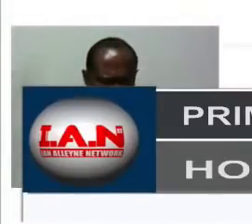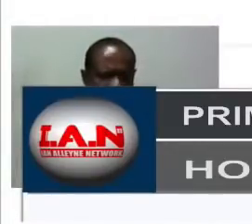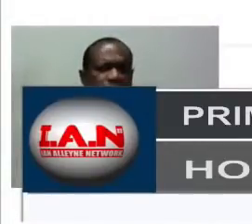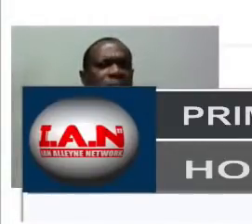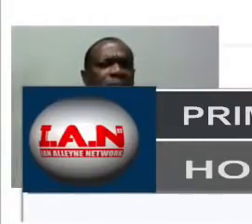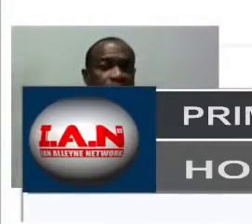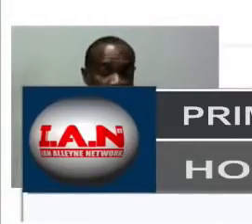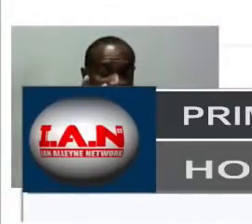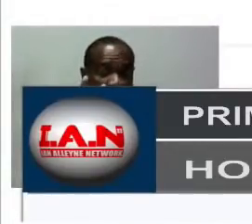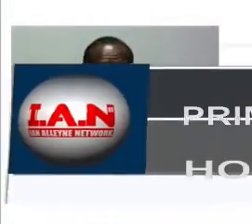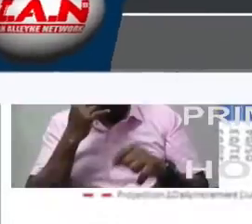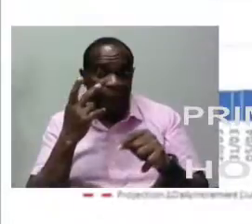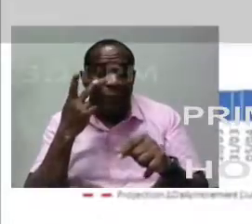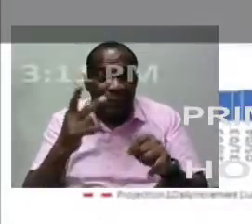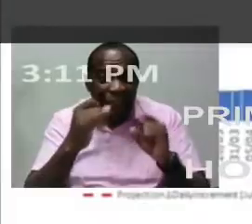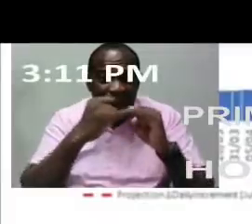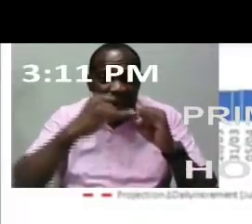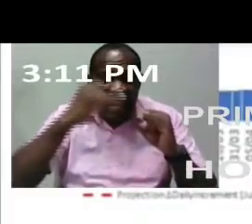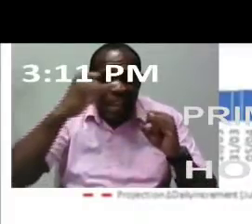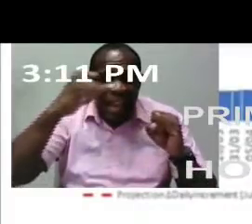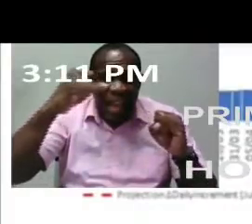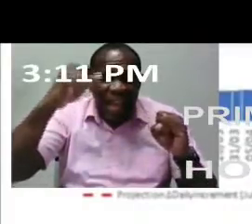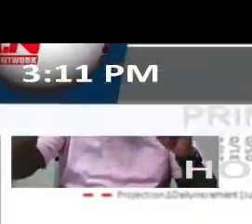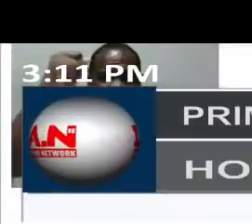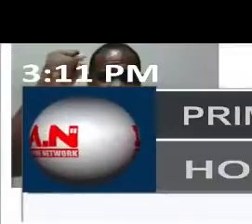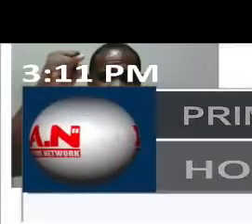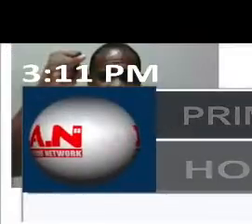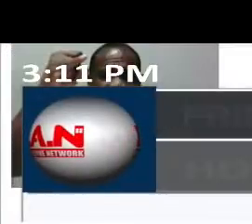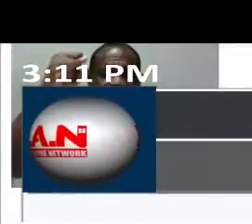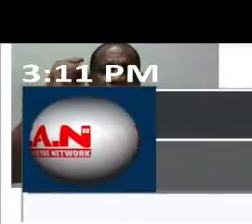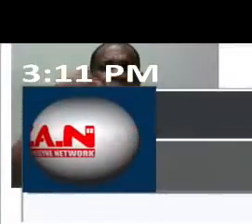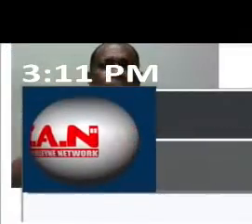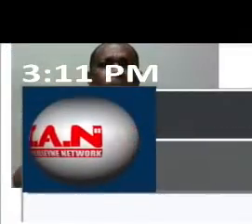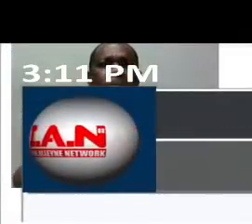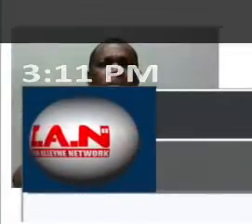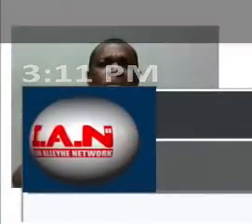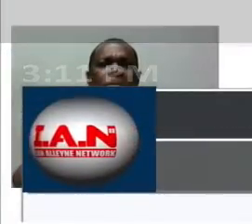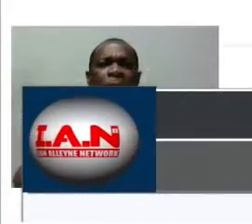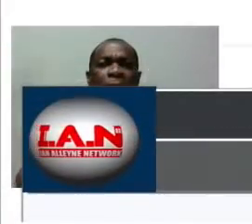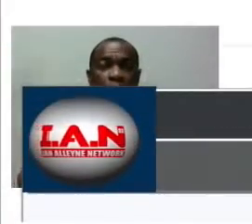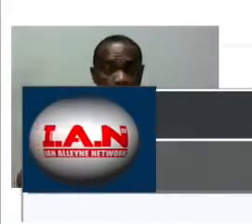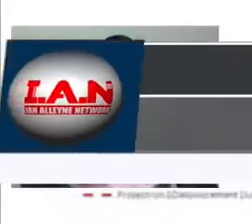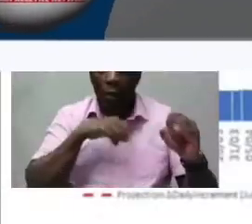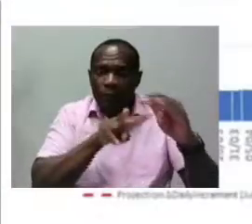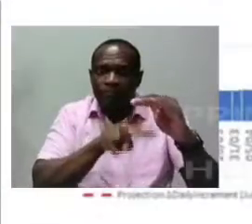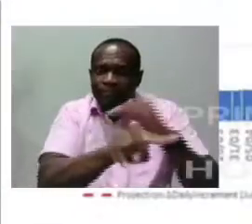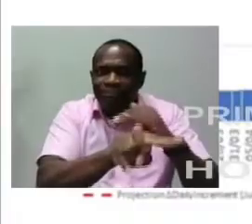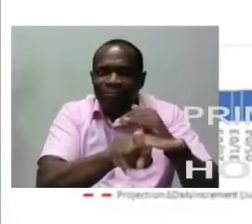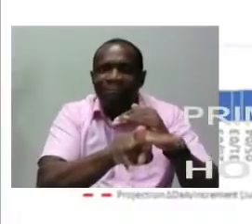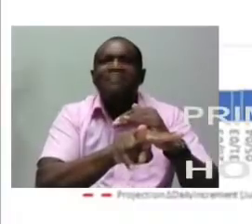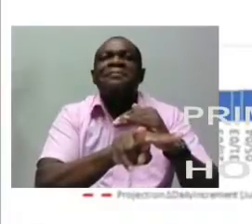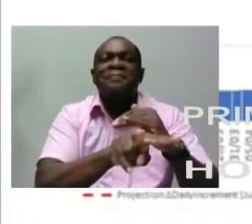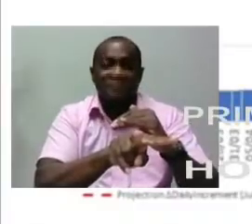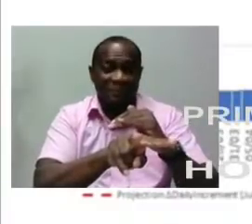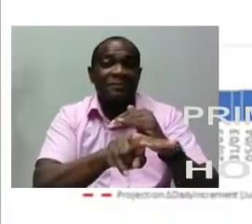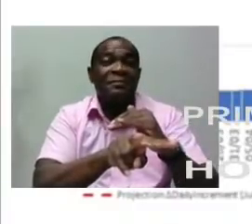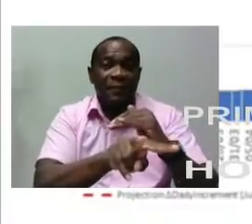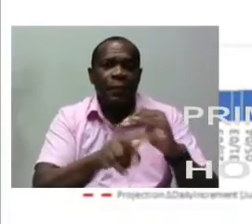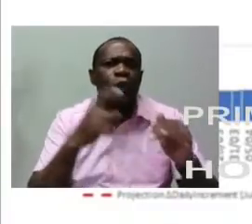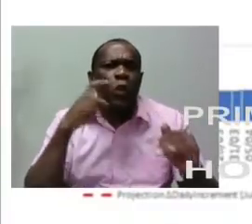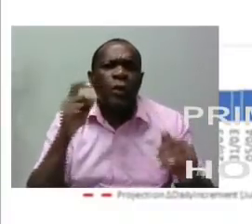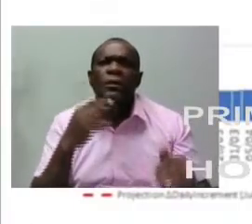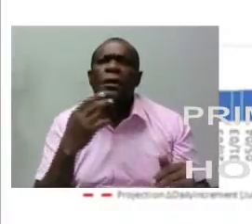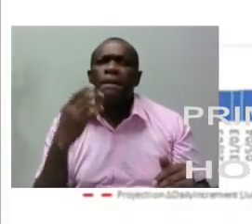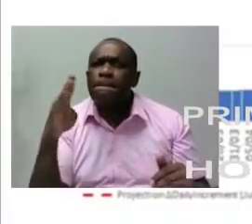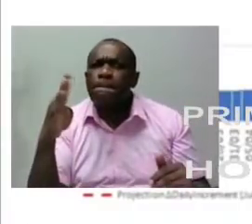You see those lines, that the single lines that come off, those were our projections. But you notice the blue fell away